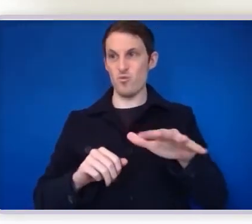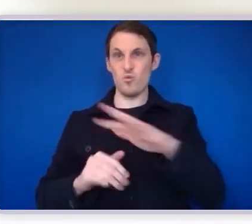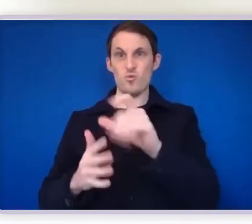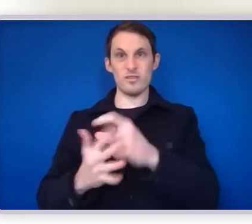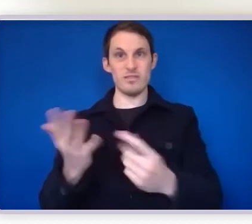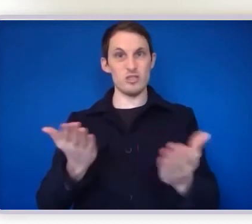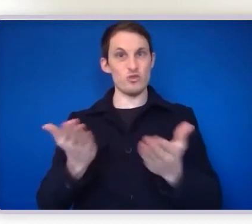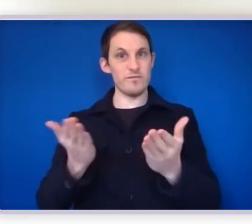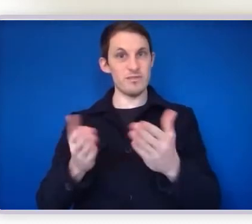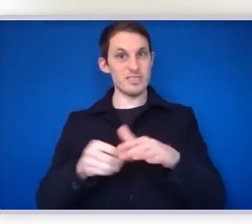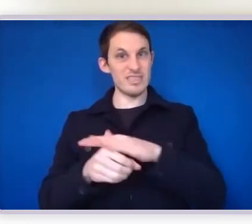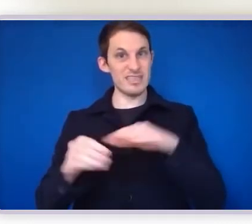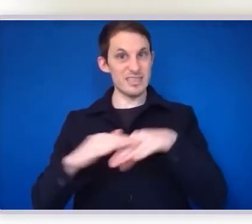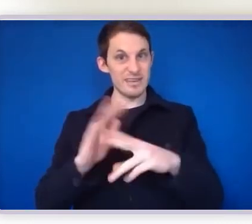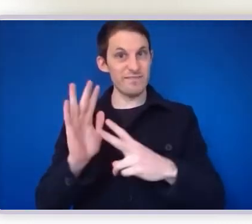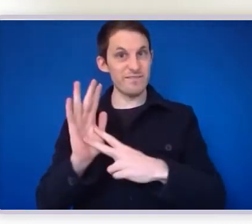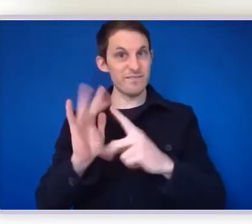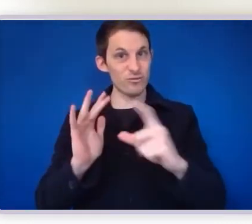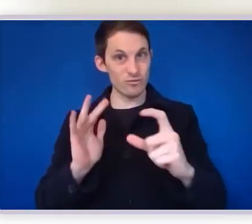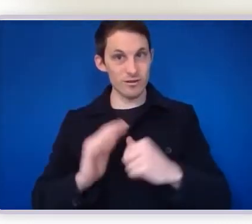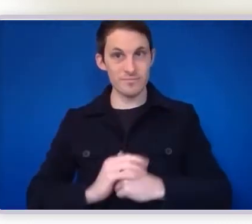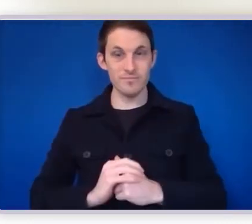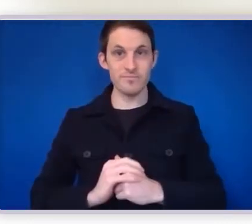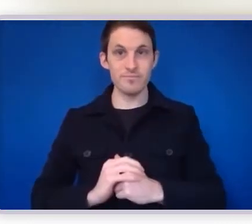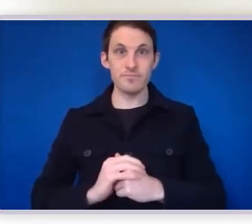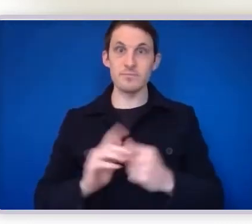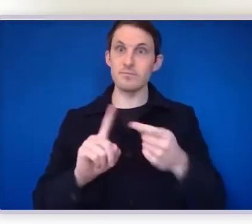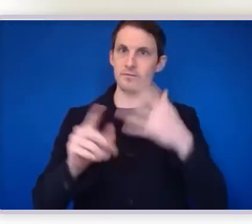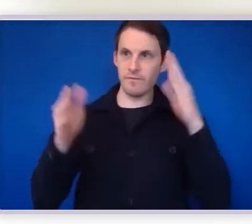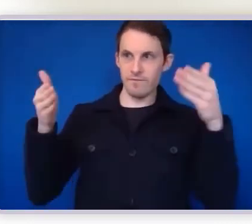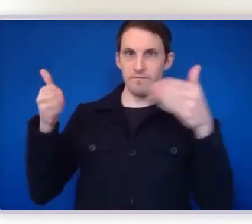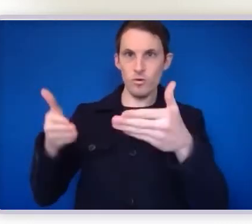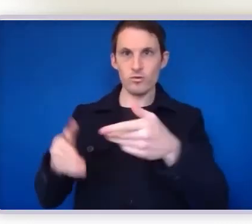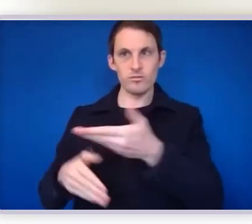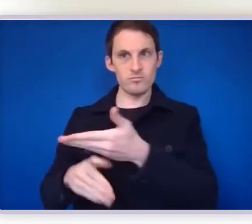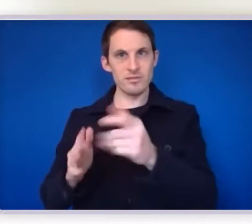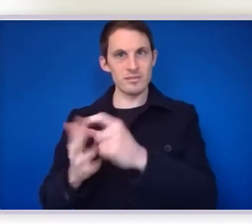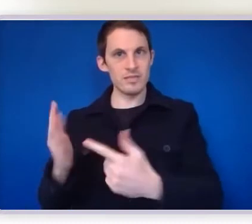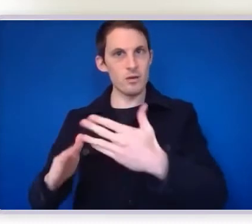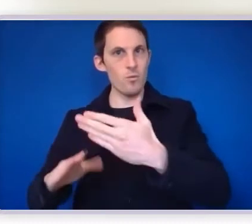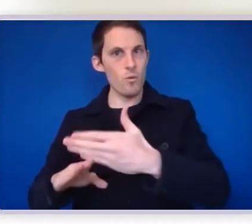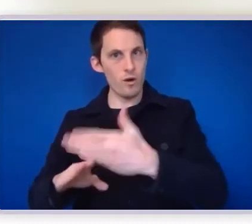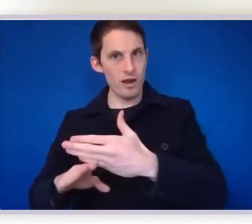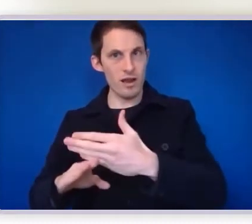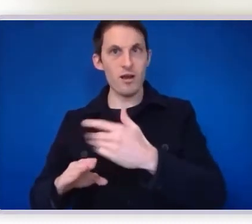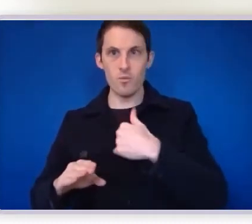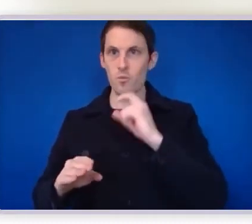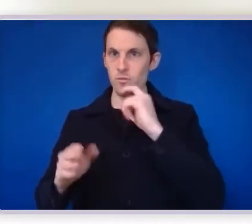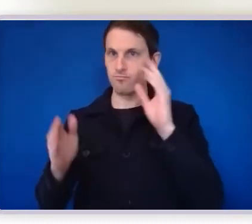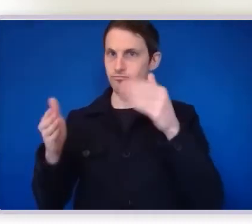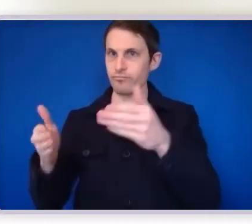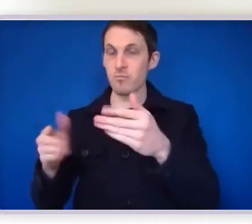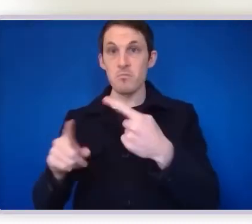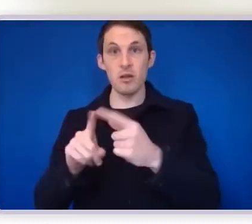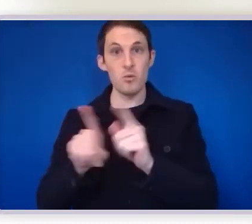Victoria. It particularly focuses on workers, which I'll talk to you about, but it also has implications for